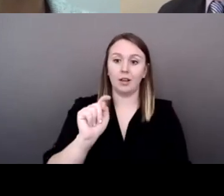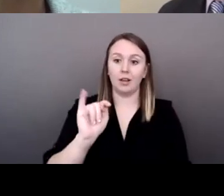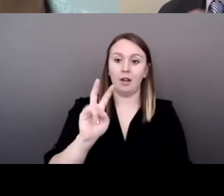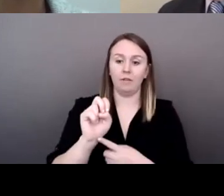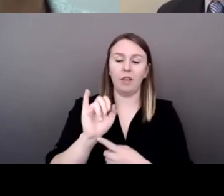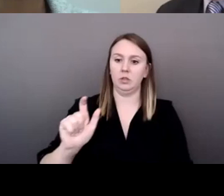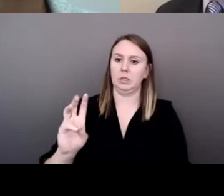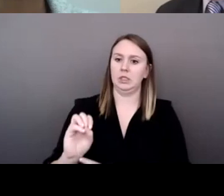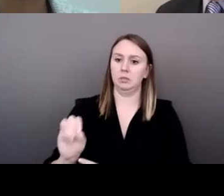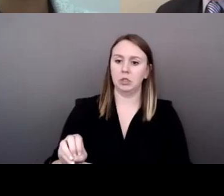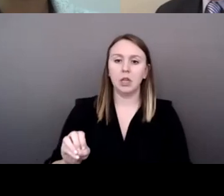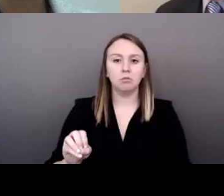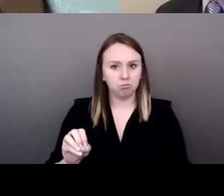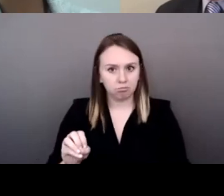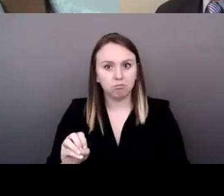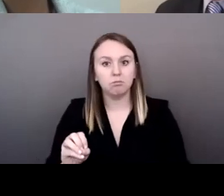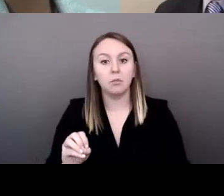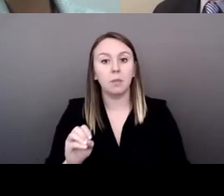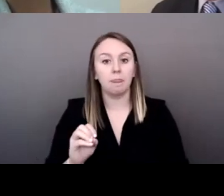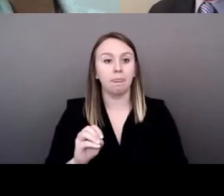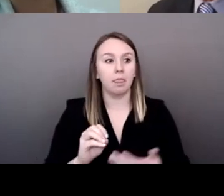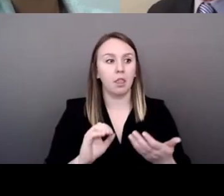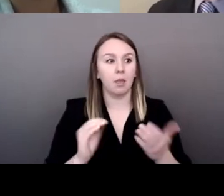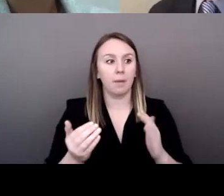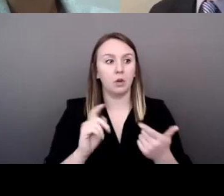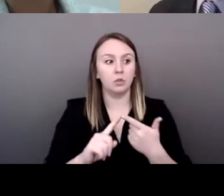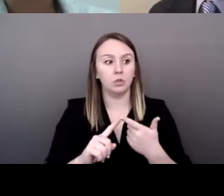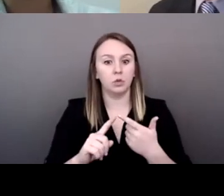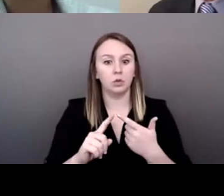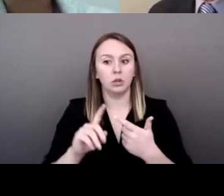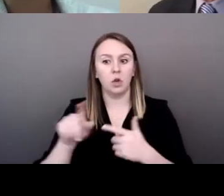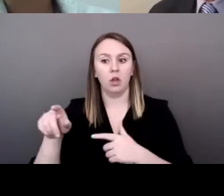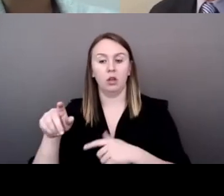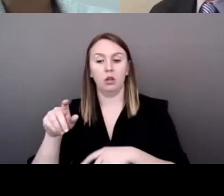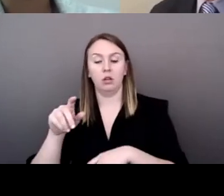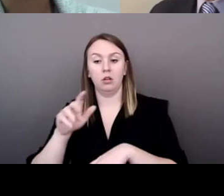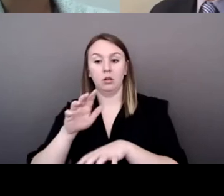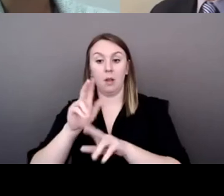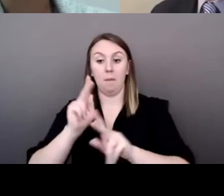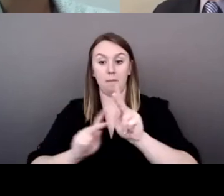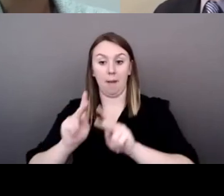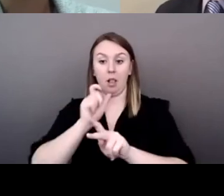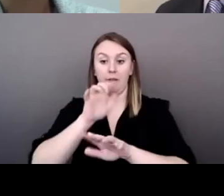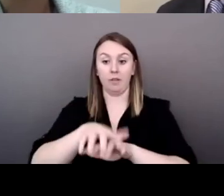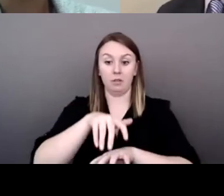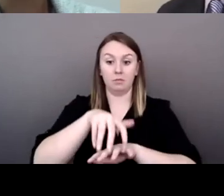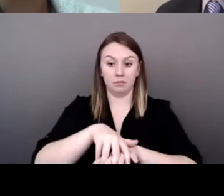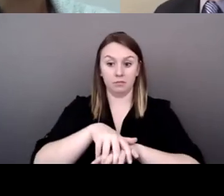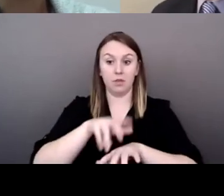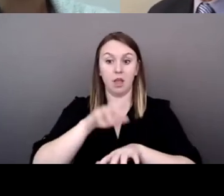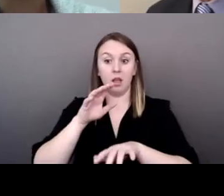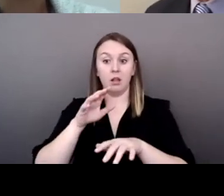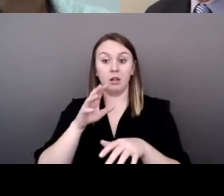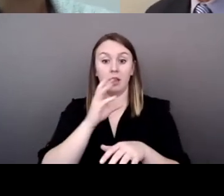That is, whereas there's only 6% American Indian, Alaskan Native population in Montana. So